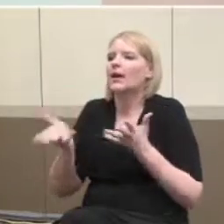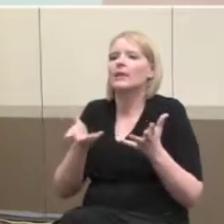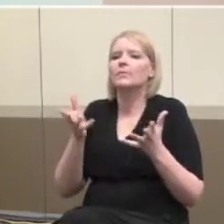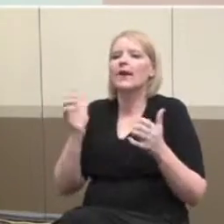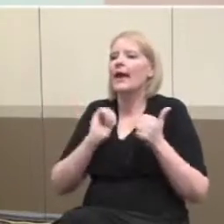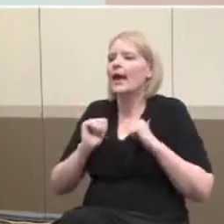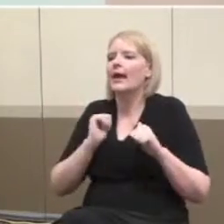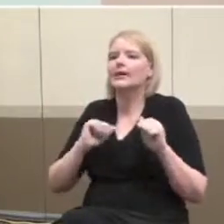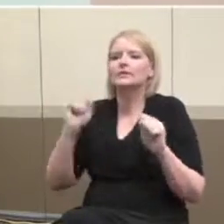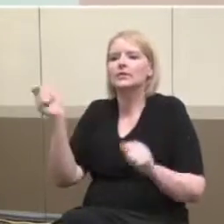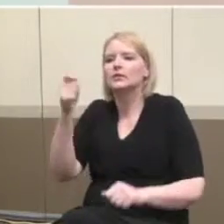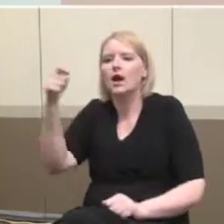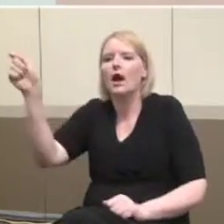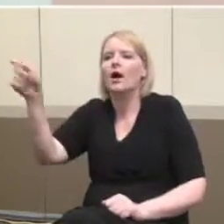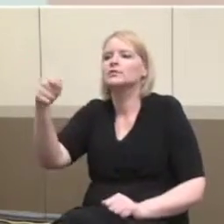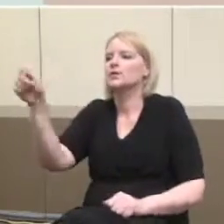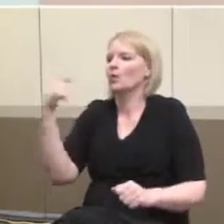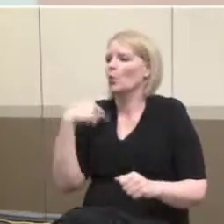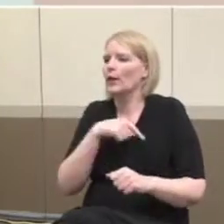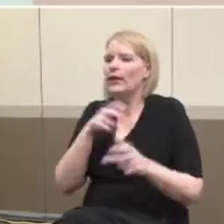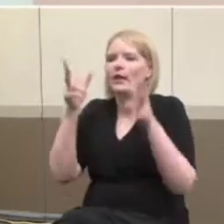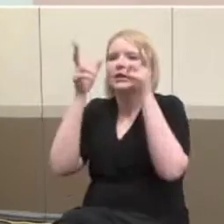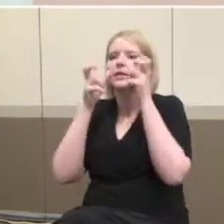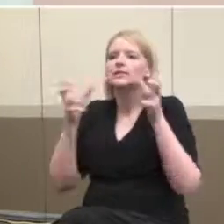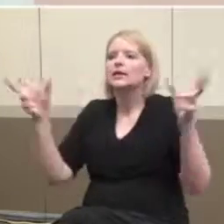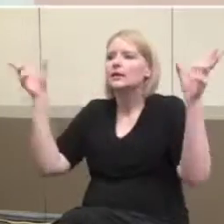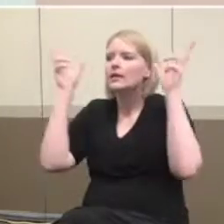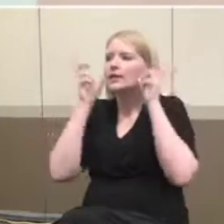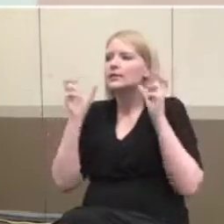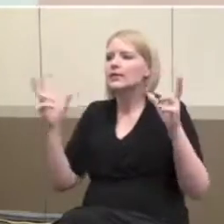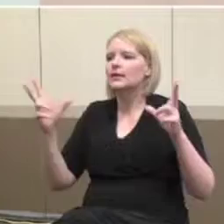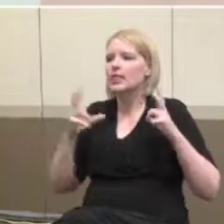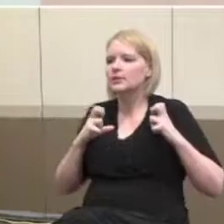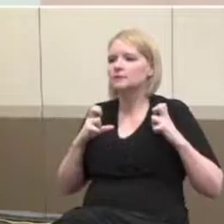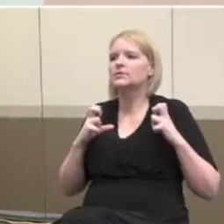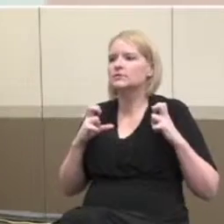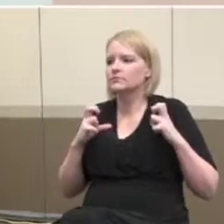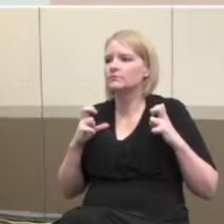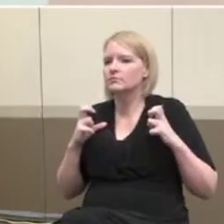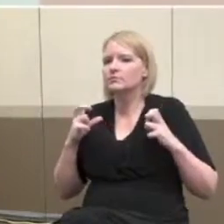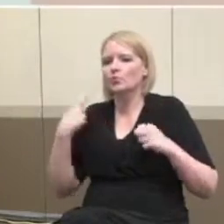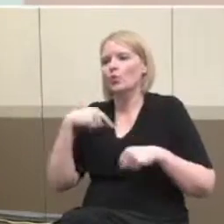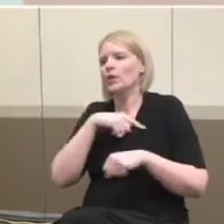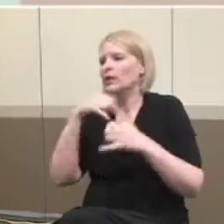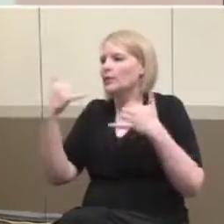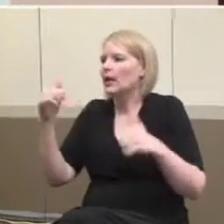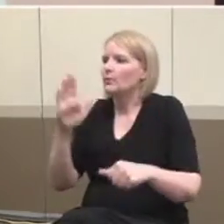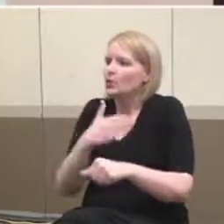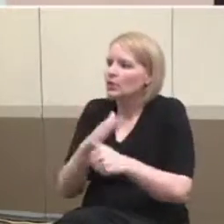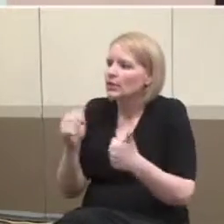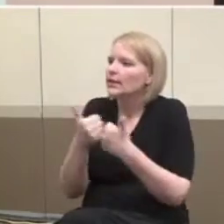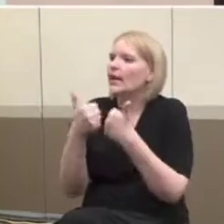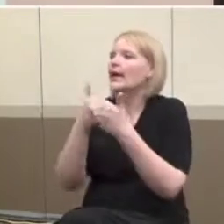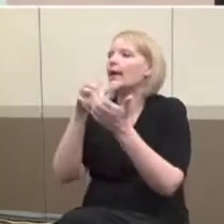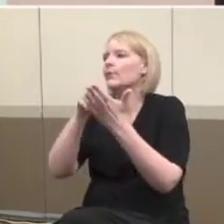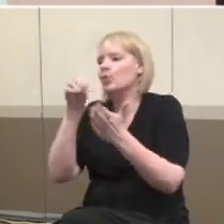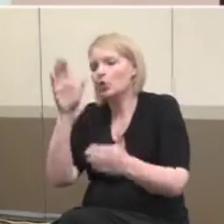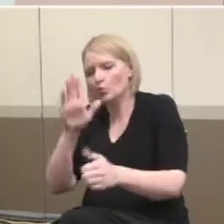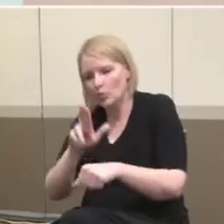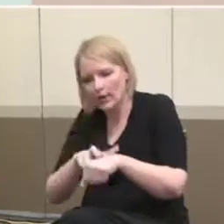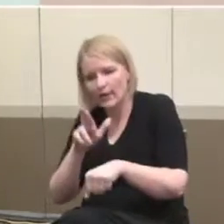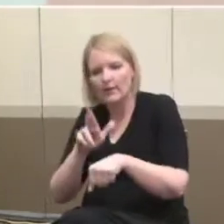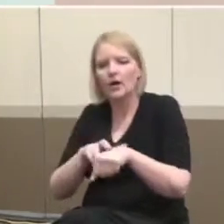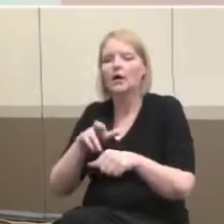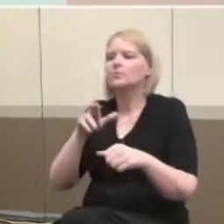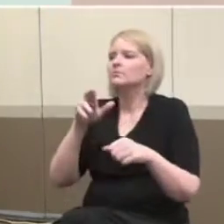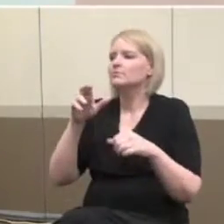gesture, we act, we conduct, and we listen with our eyes, ears, and bodies. We play music games, learn rhythms, explore